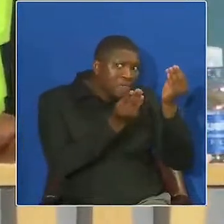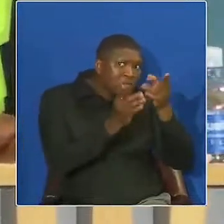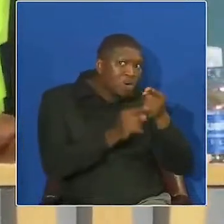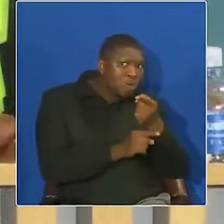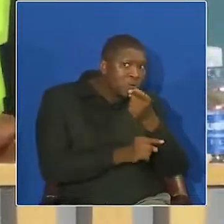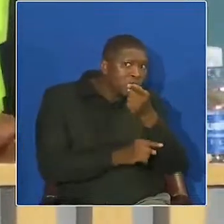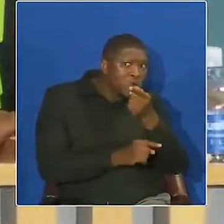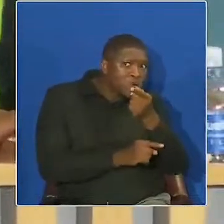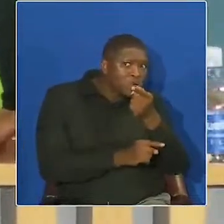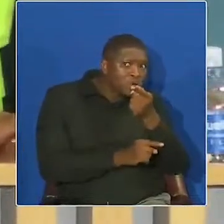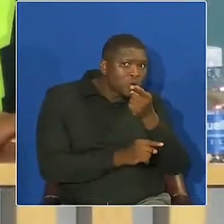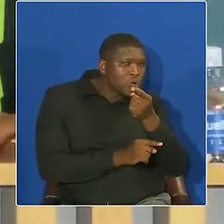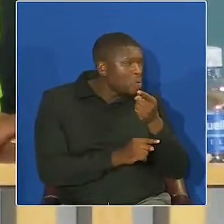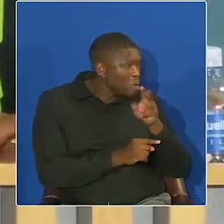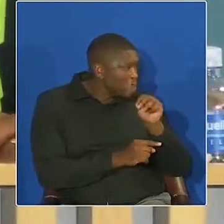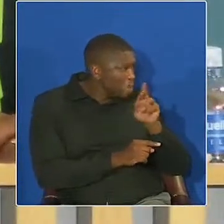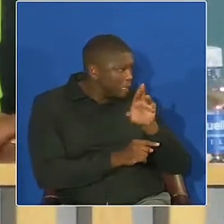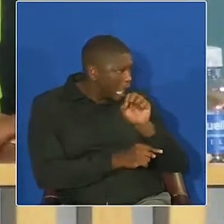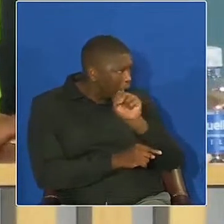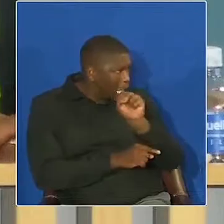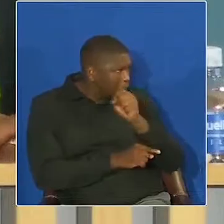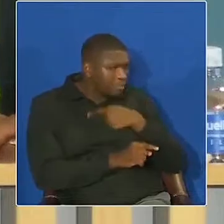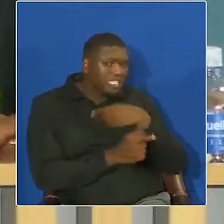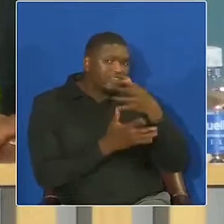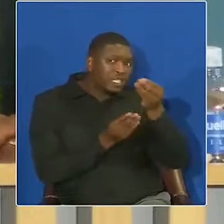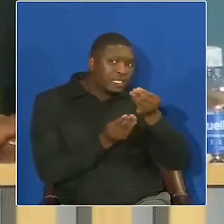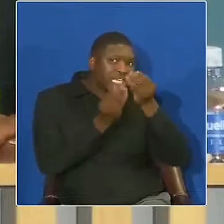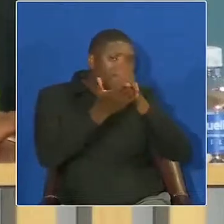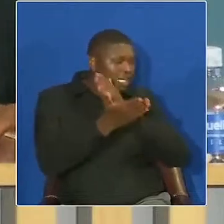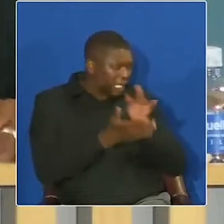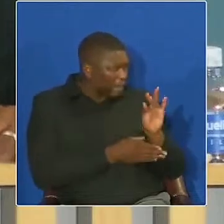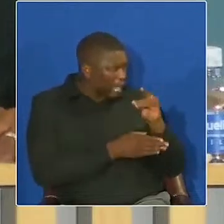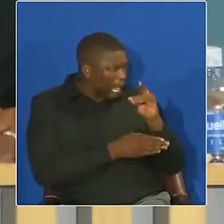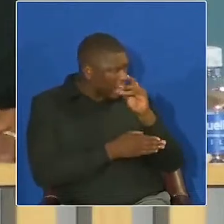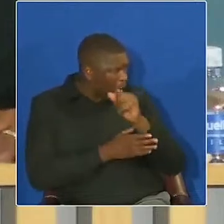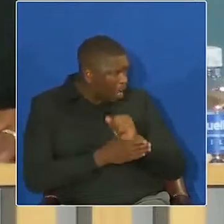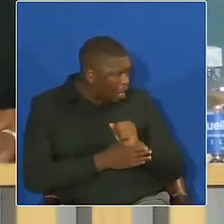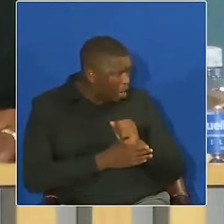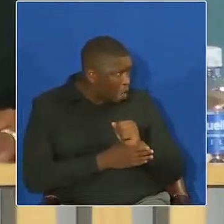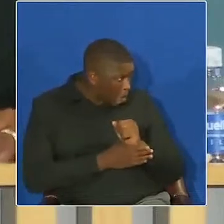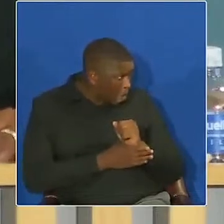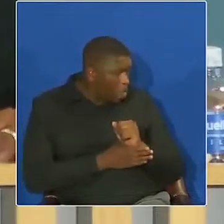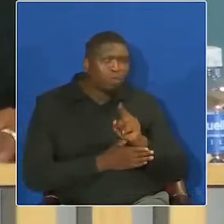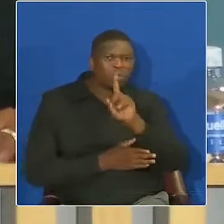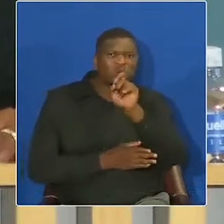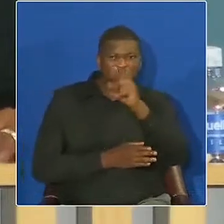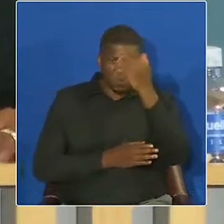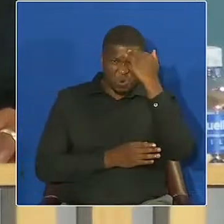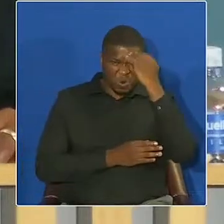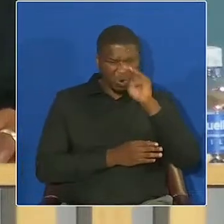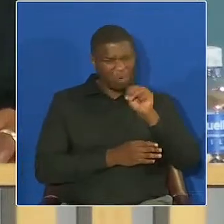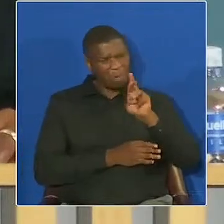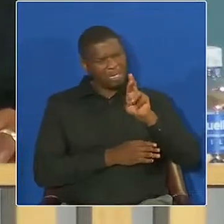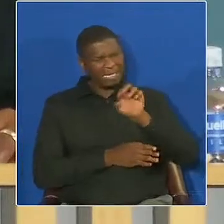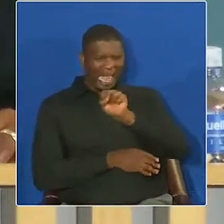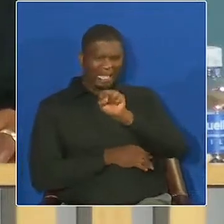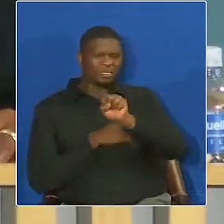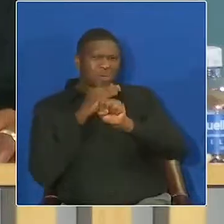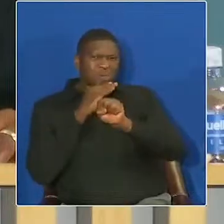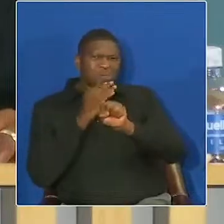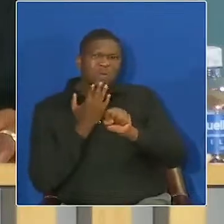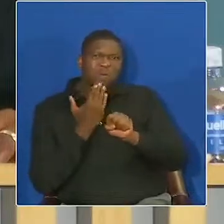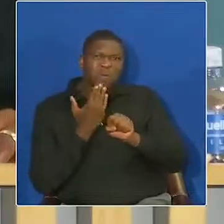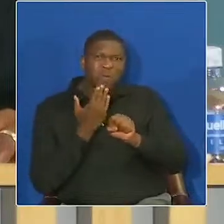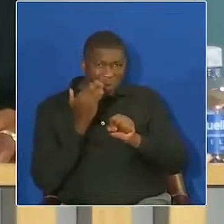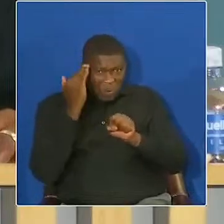some animals to keep at his plot. Do you know who's the Mr. S referred to in that chat? No,